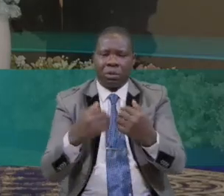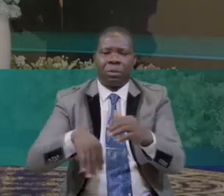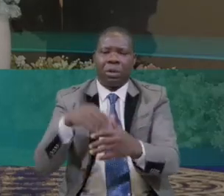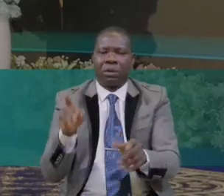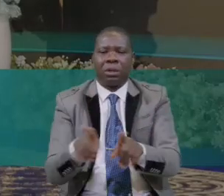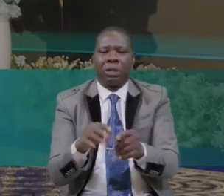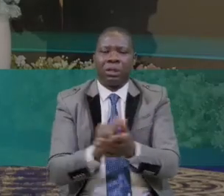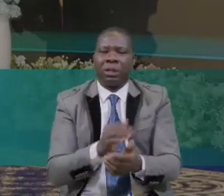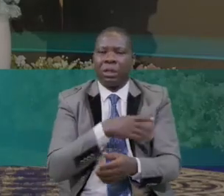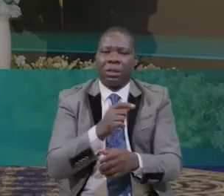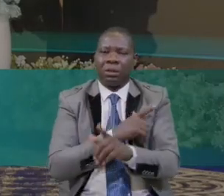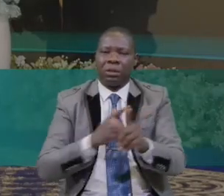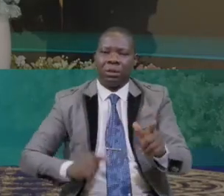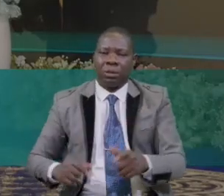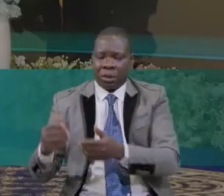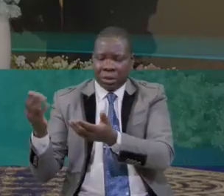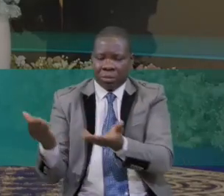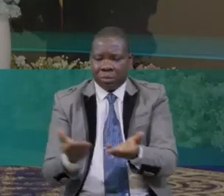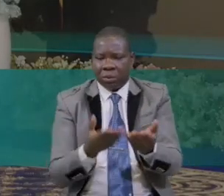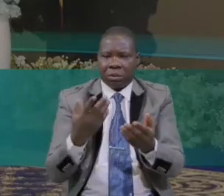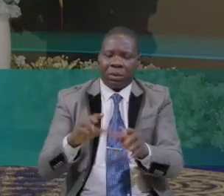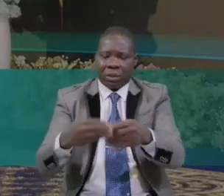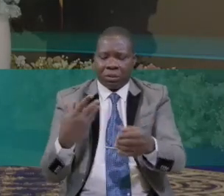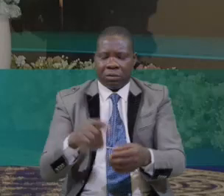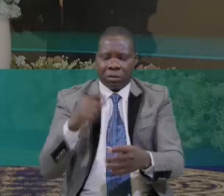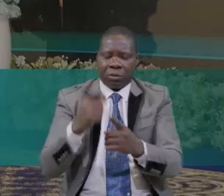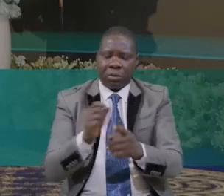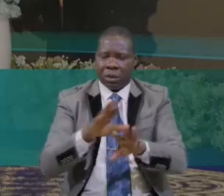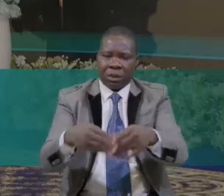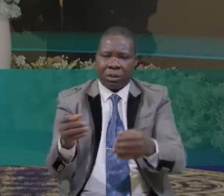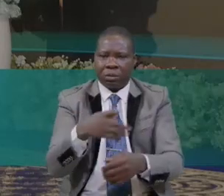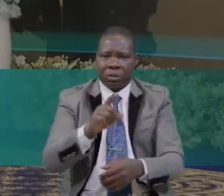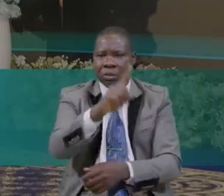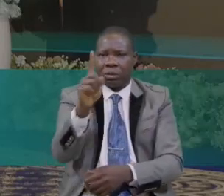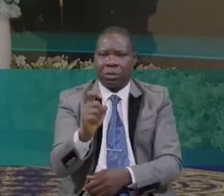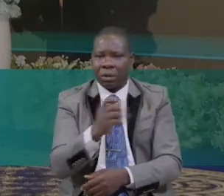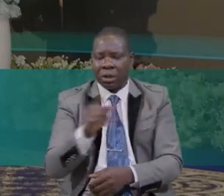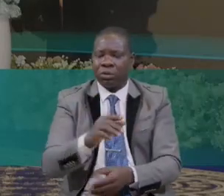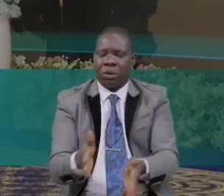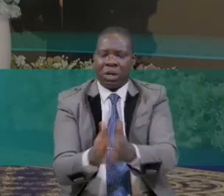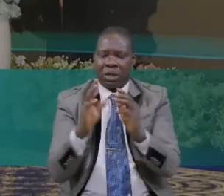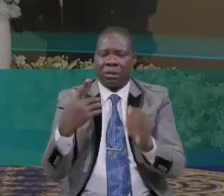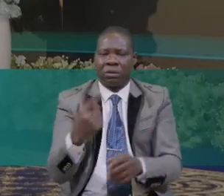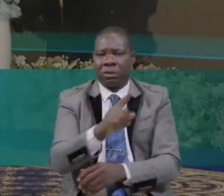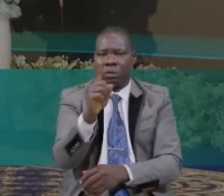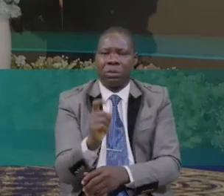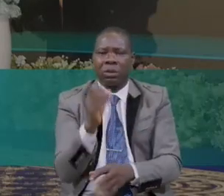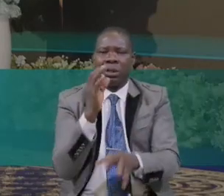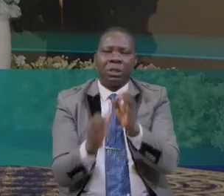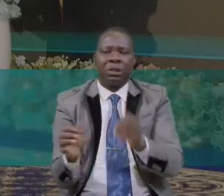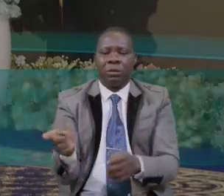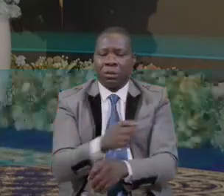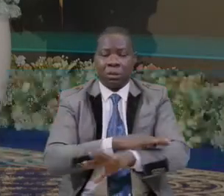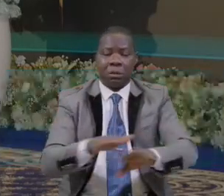the word and gives you the question, and you ask the question, if they didn't answer,